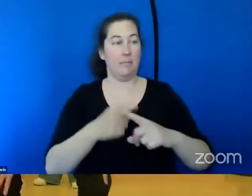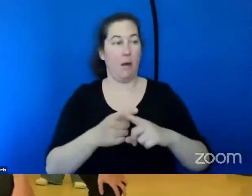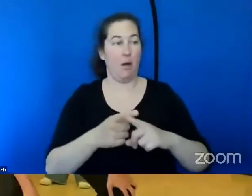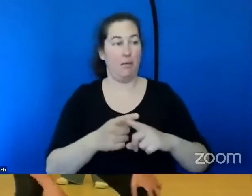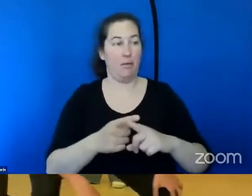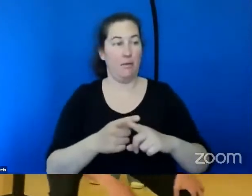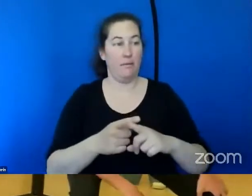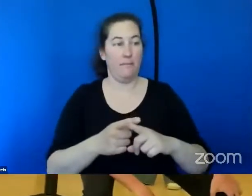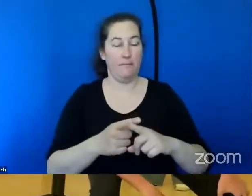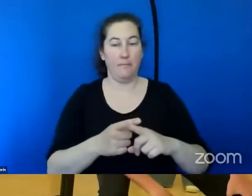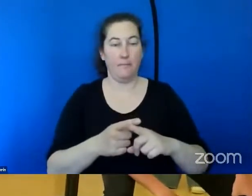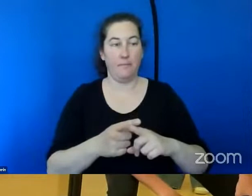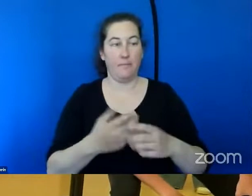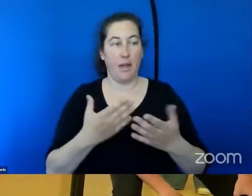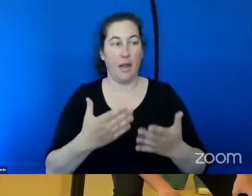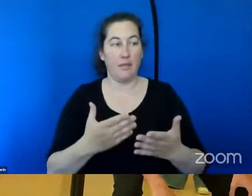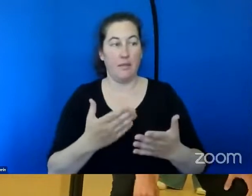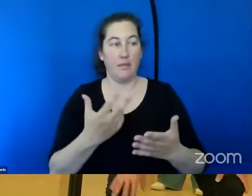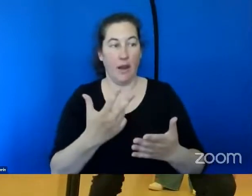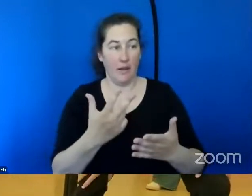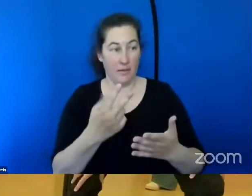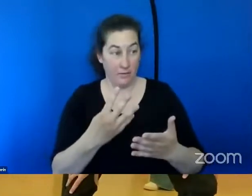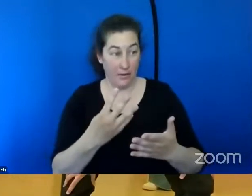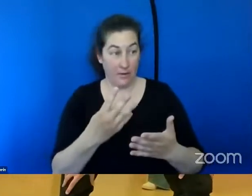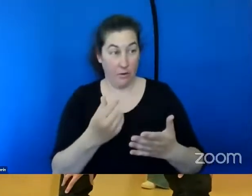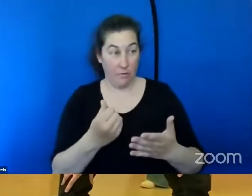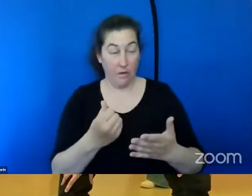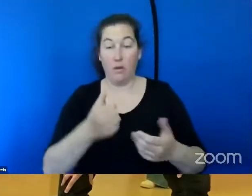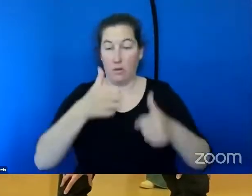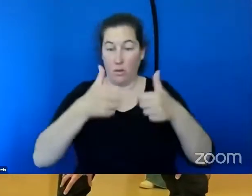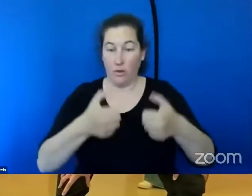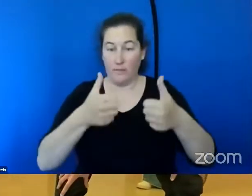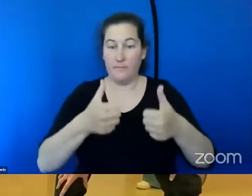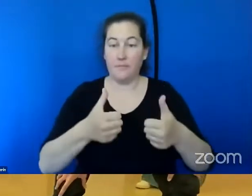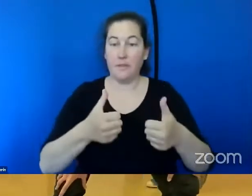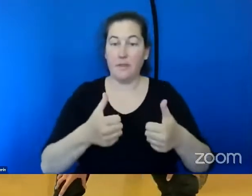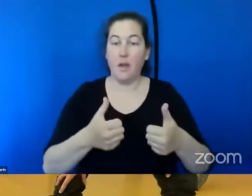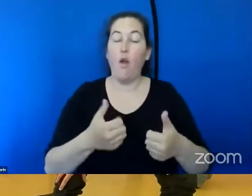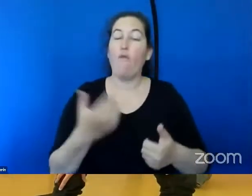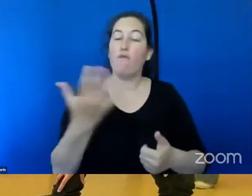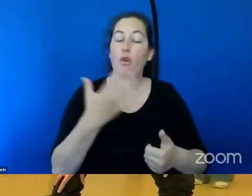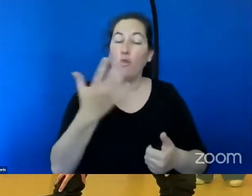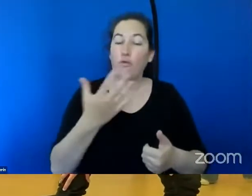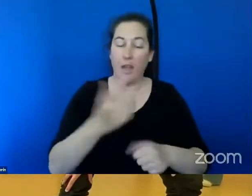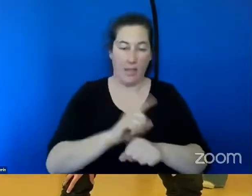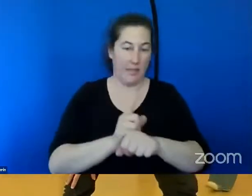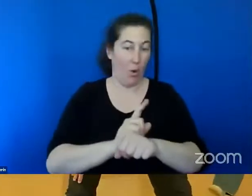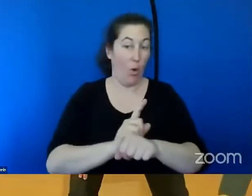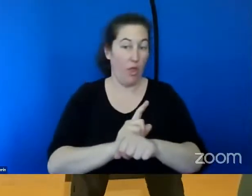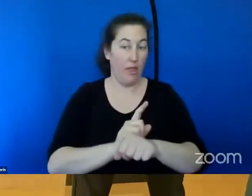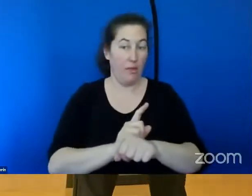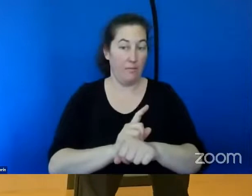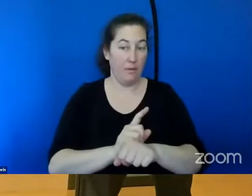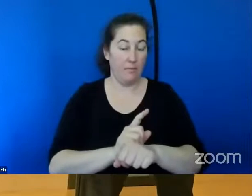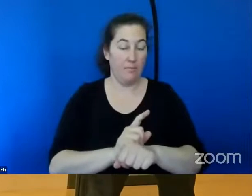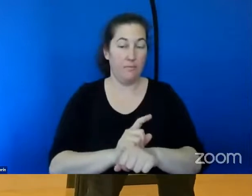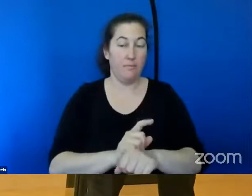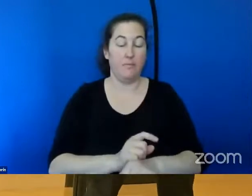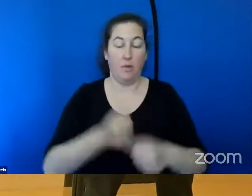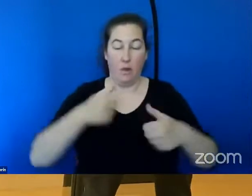confidence. He has gone for the most difficult piece of the 8. It's the marble. He's got to find the balance.